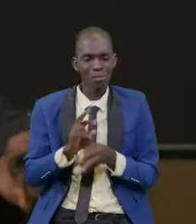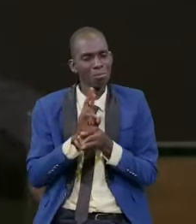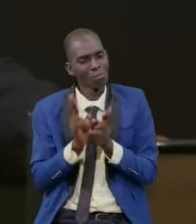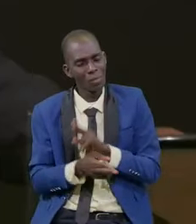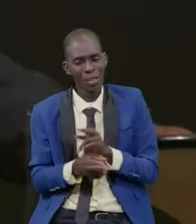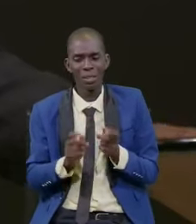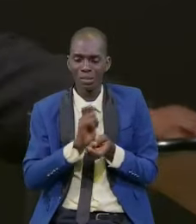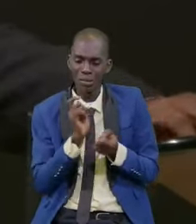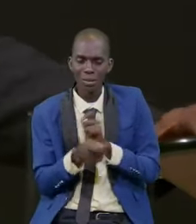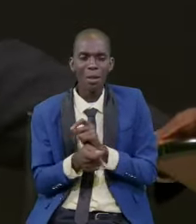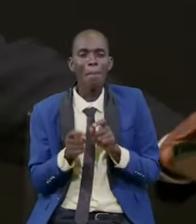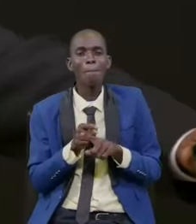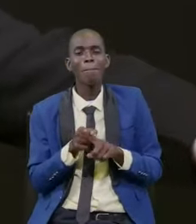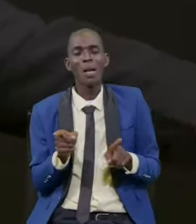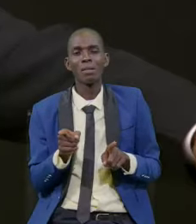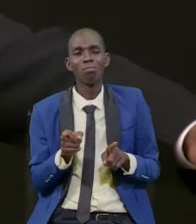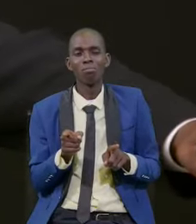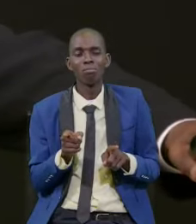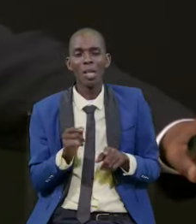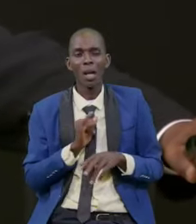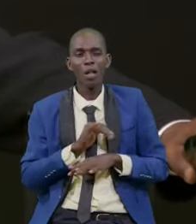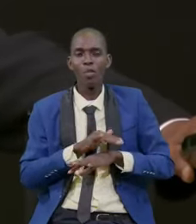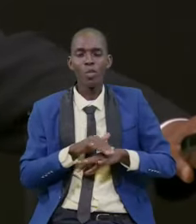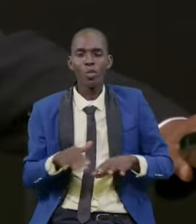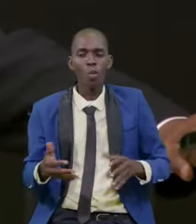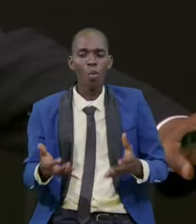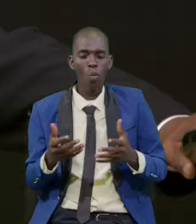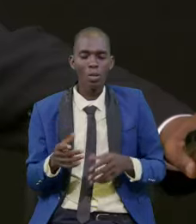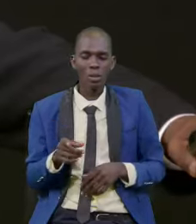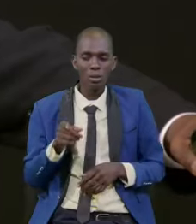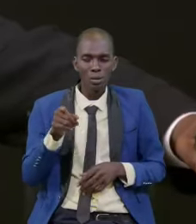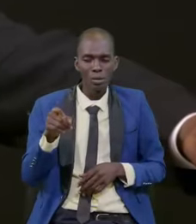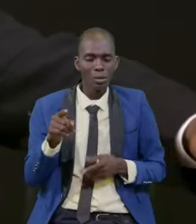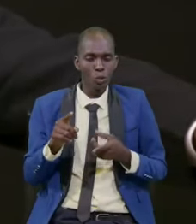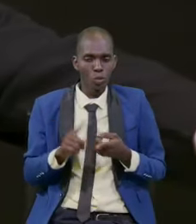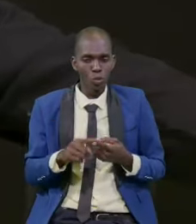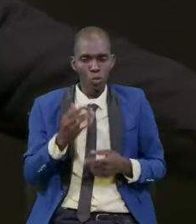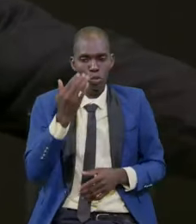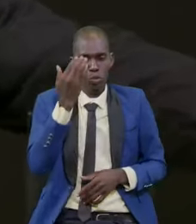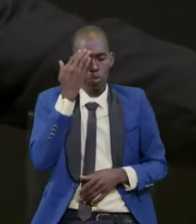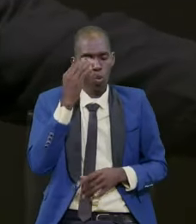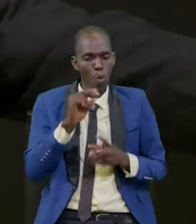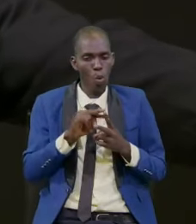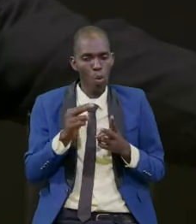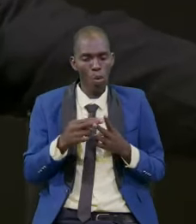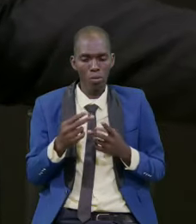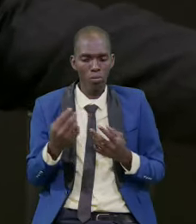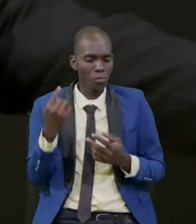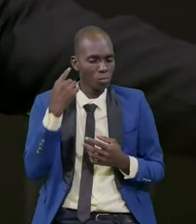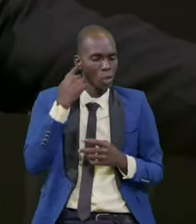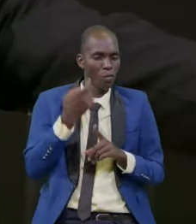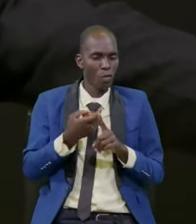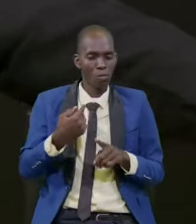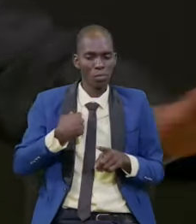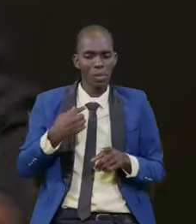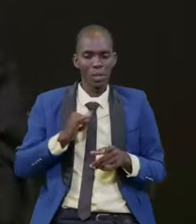around, but I wouldn't allow him or allow her to hear from me that, you know, it will look like I'm